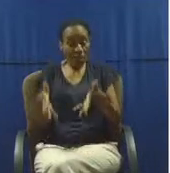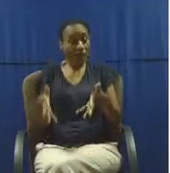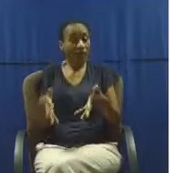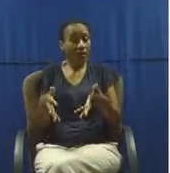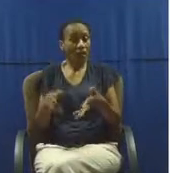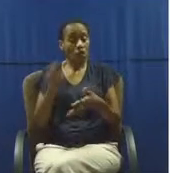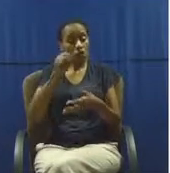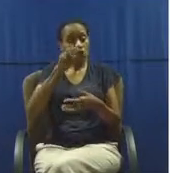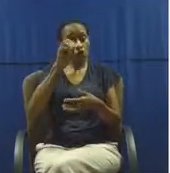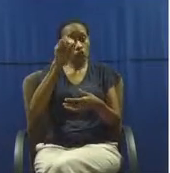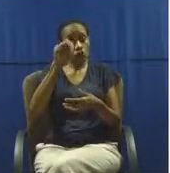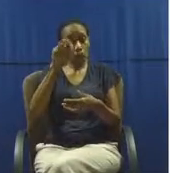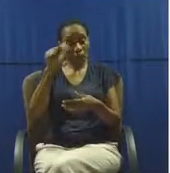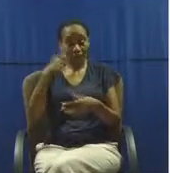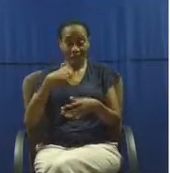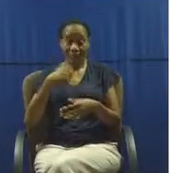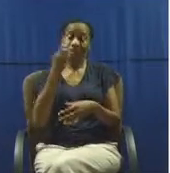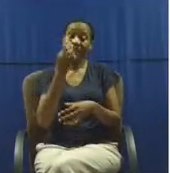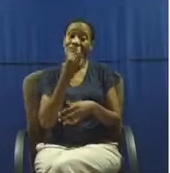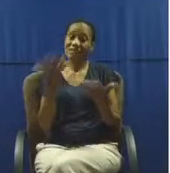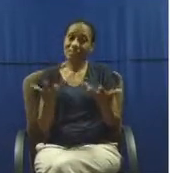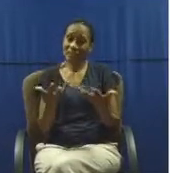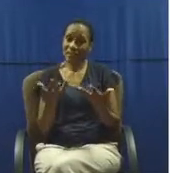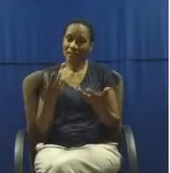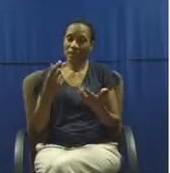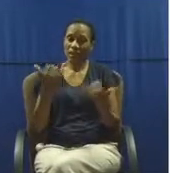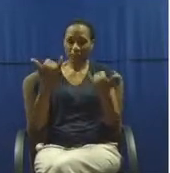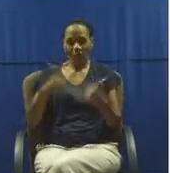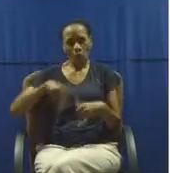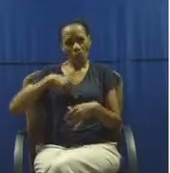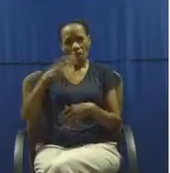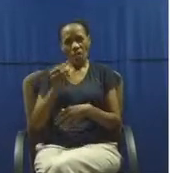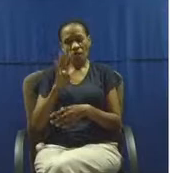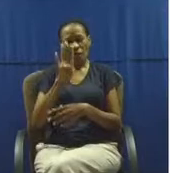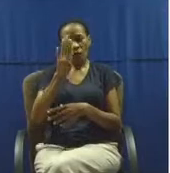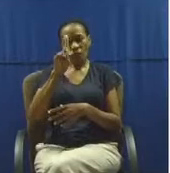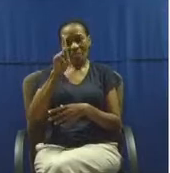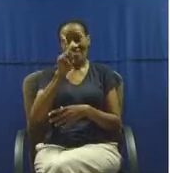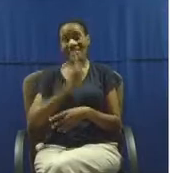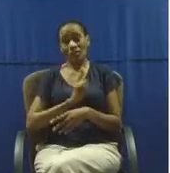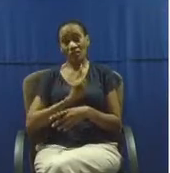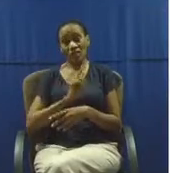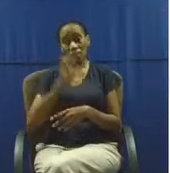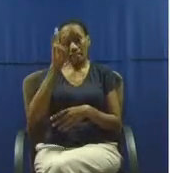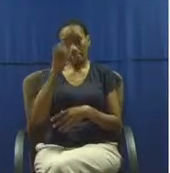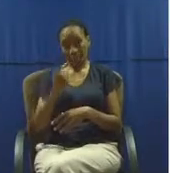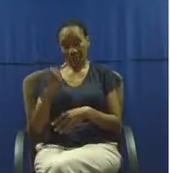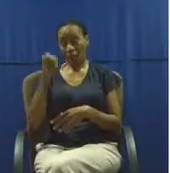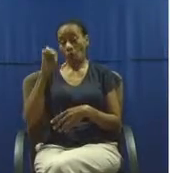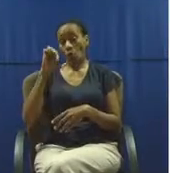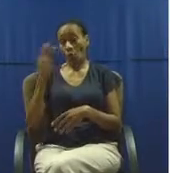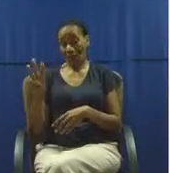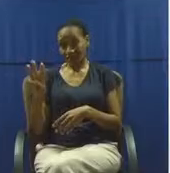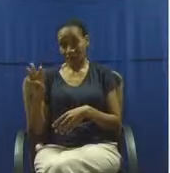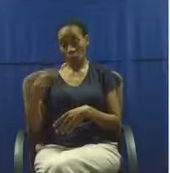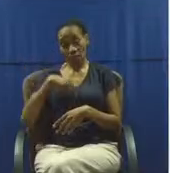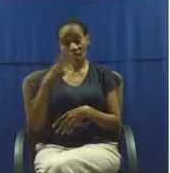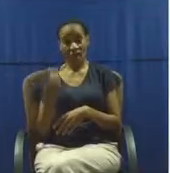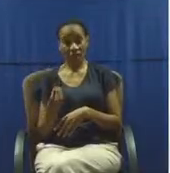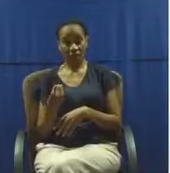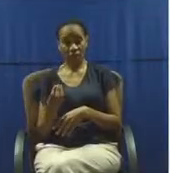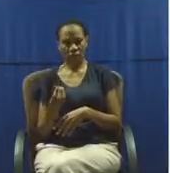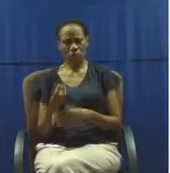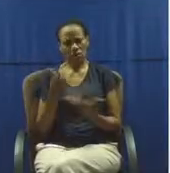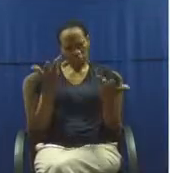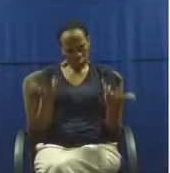State of the Nation, I said, the deficit we have is 4,000 megawatts. That's the deficit we have to